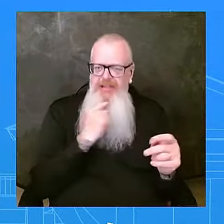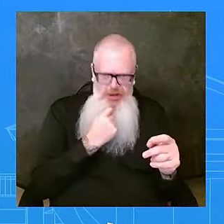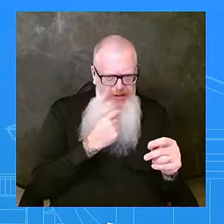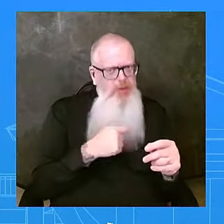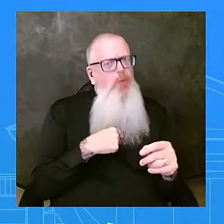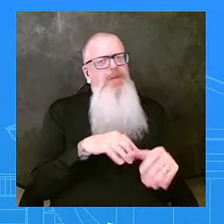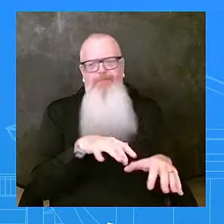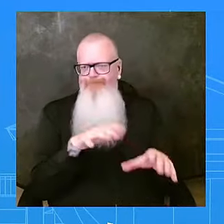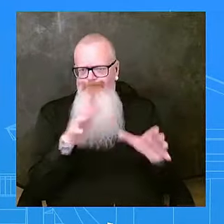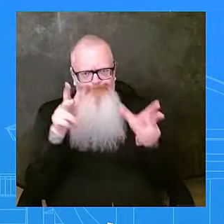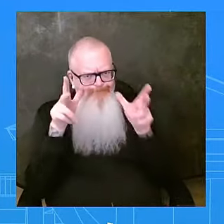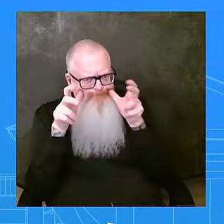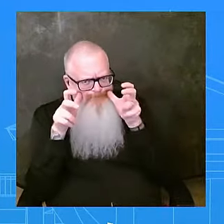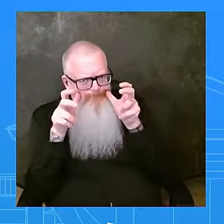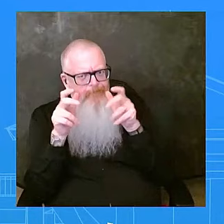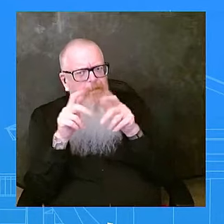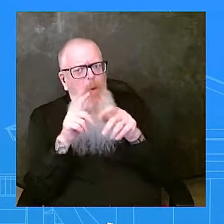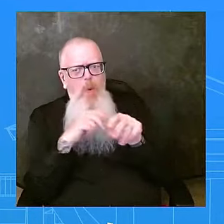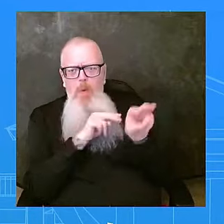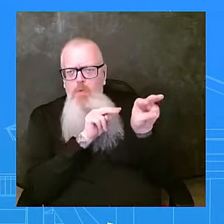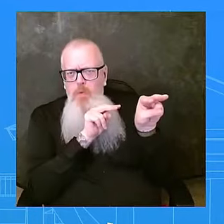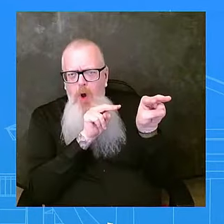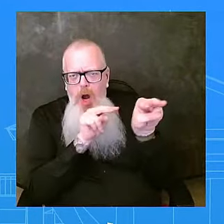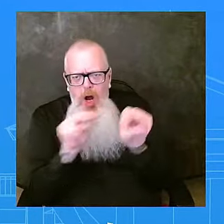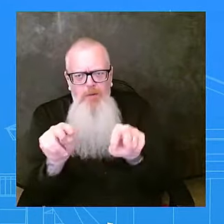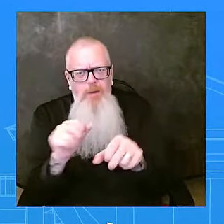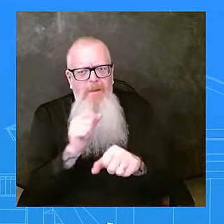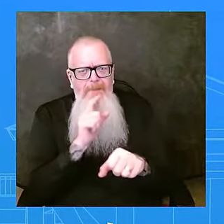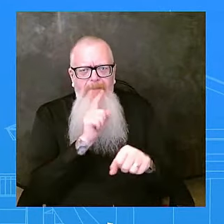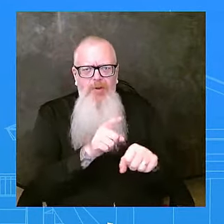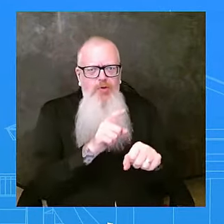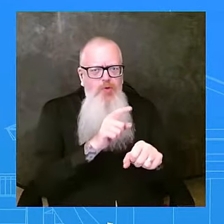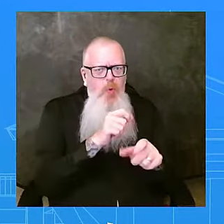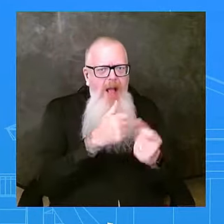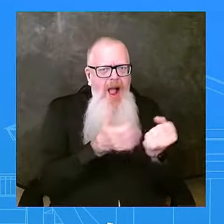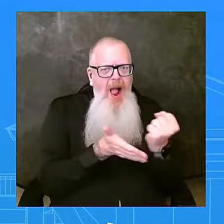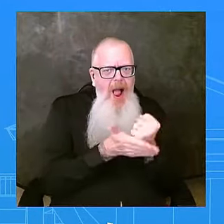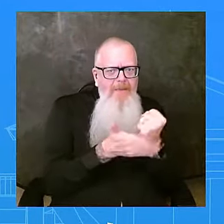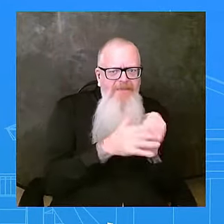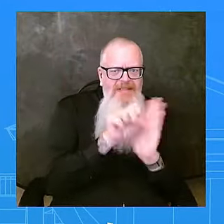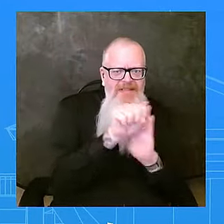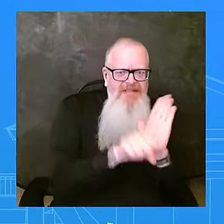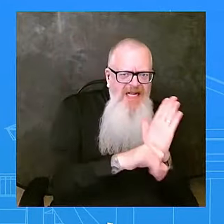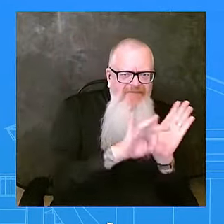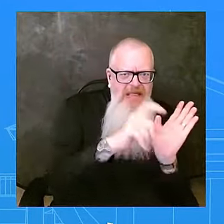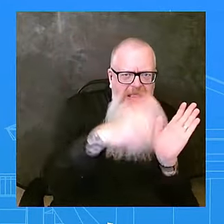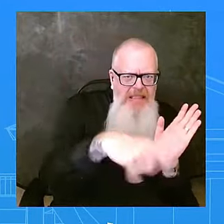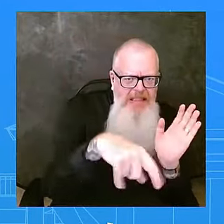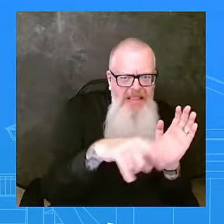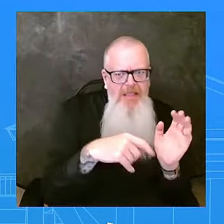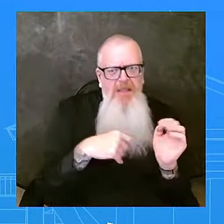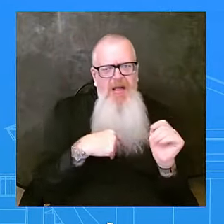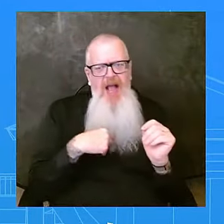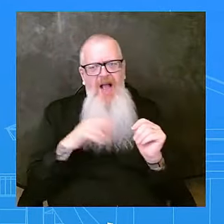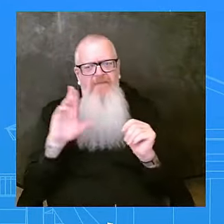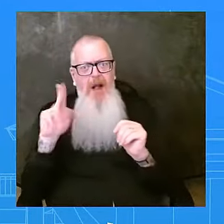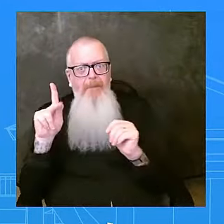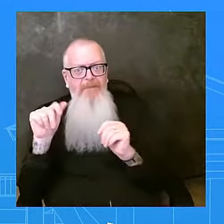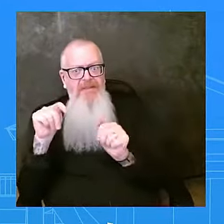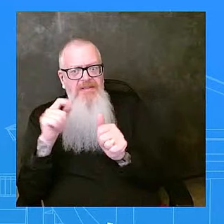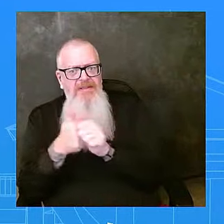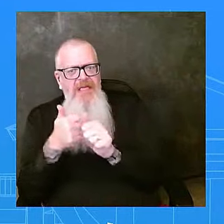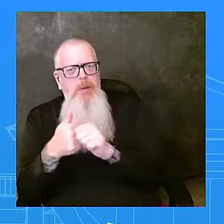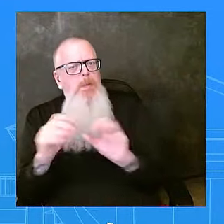and help states where it's needed, right? Assist where it's needed. I don't have an update for you, but obviously our number